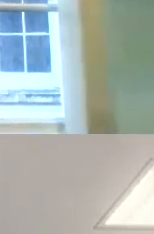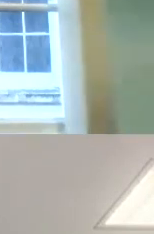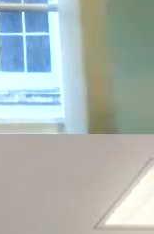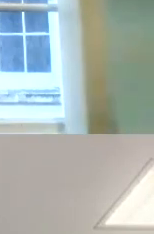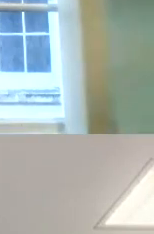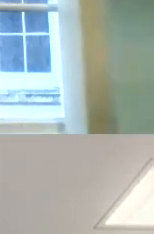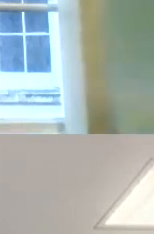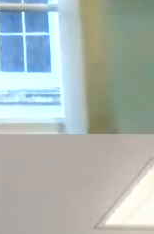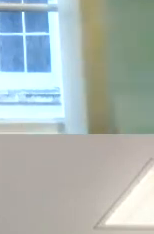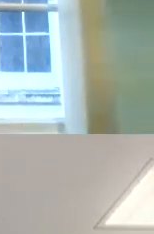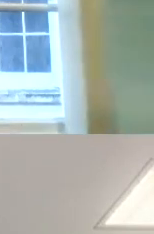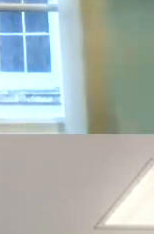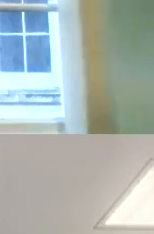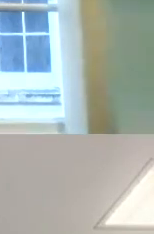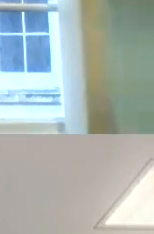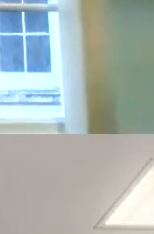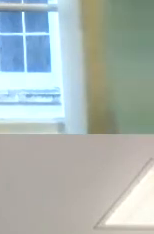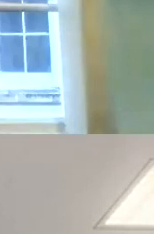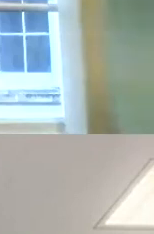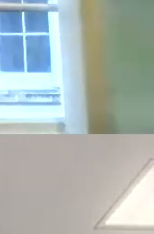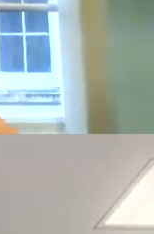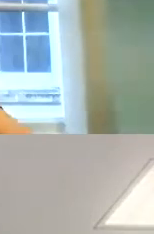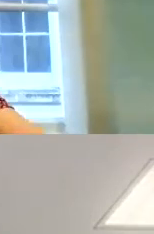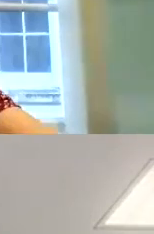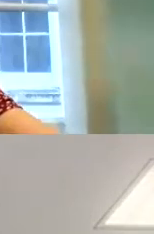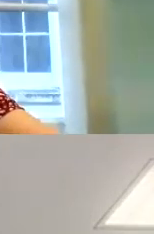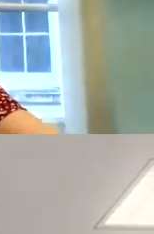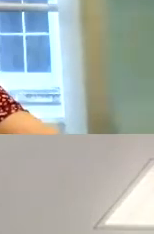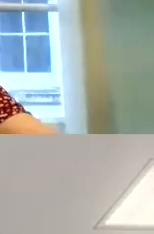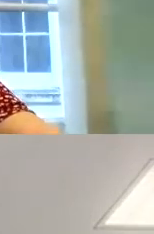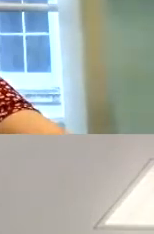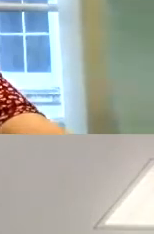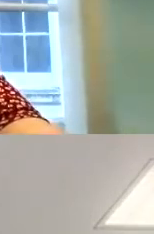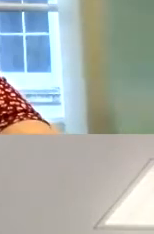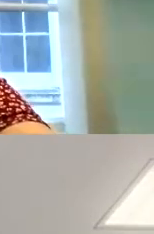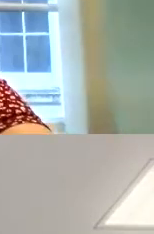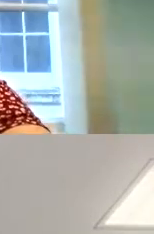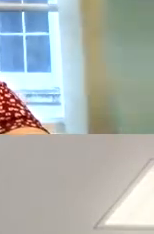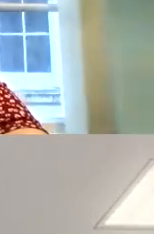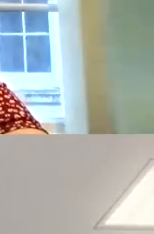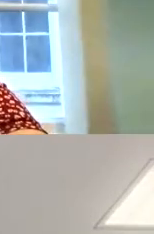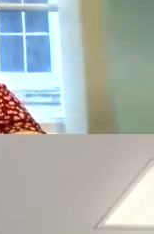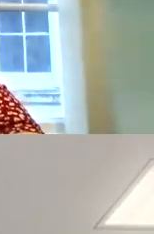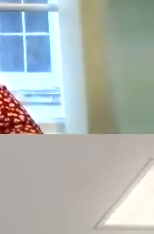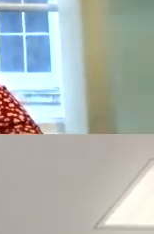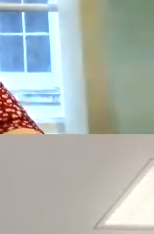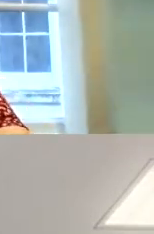say we don't want the bladder to overfill. So normally about 400 to 500 mils